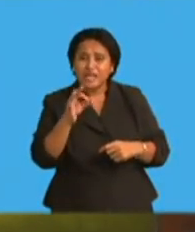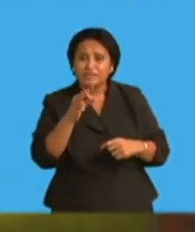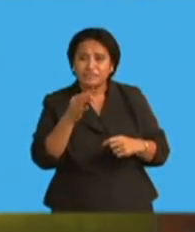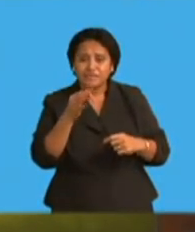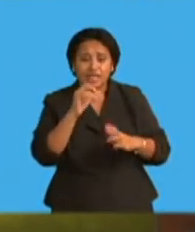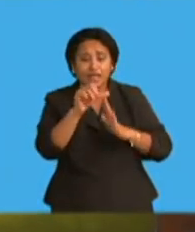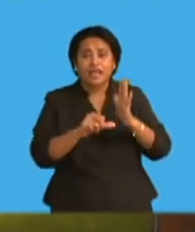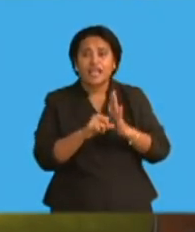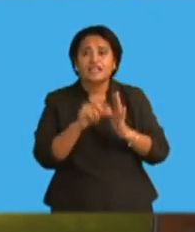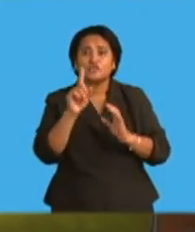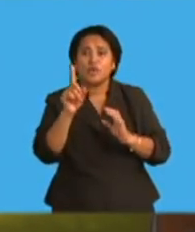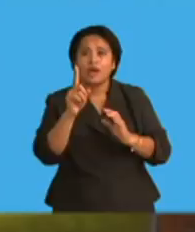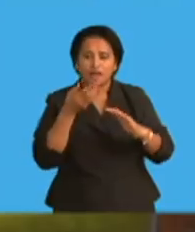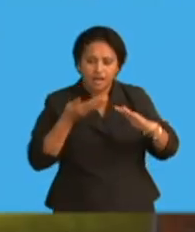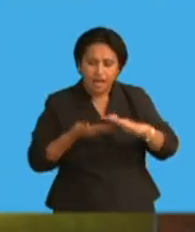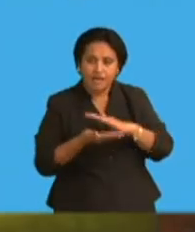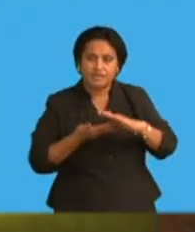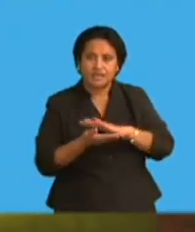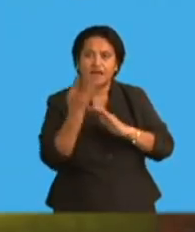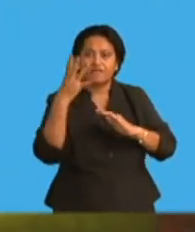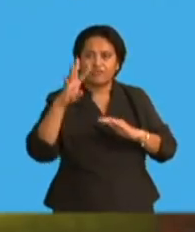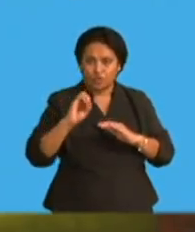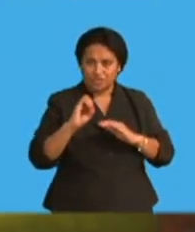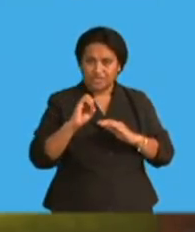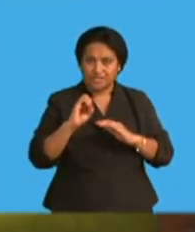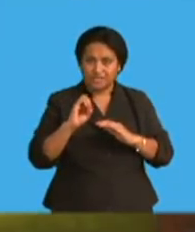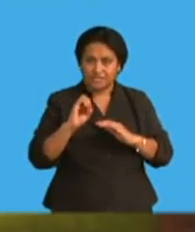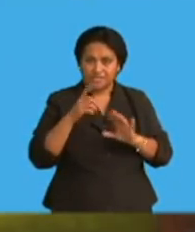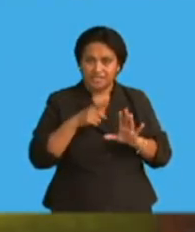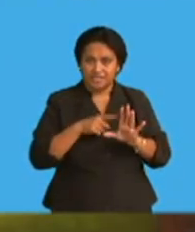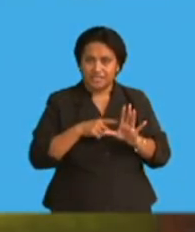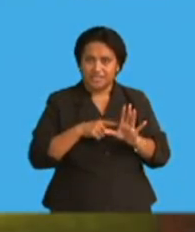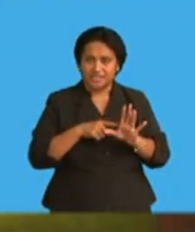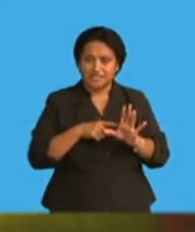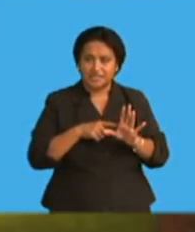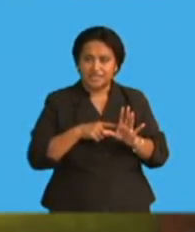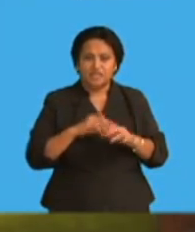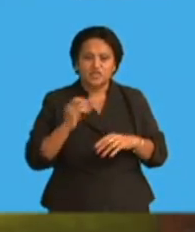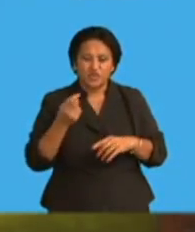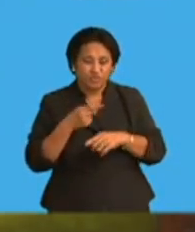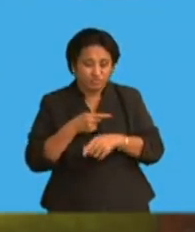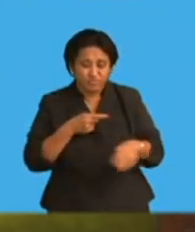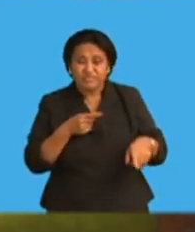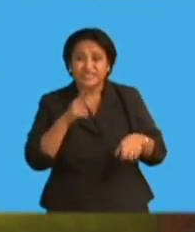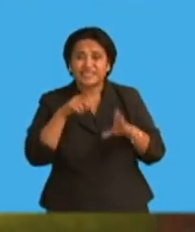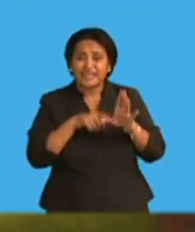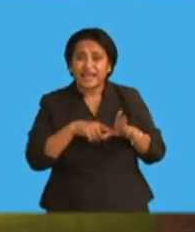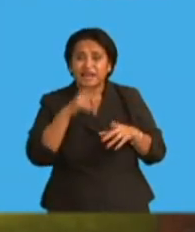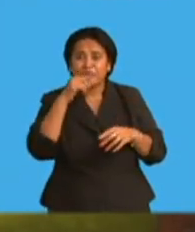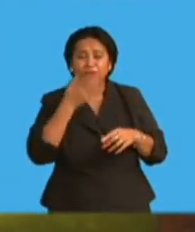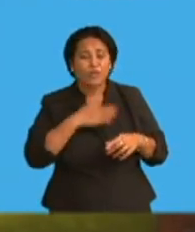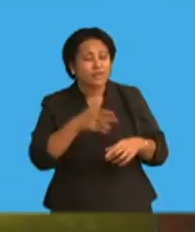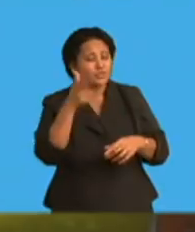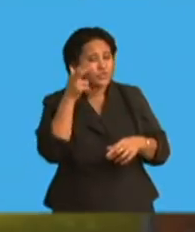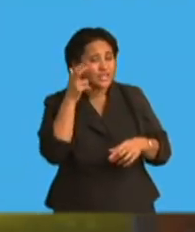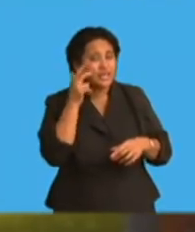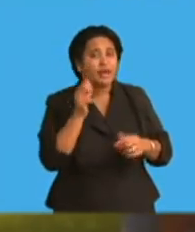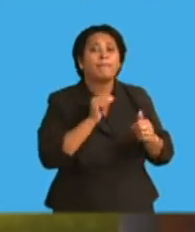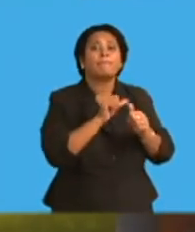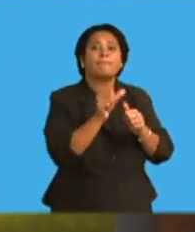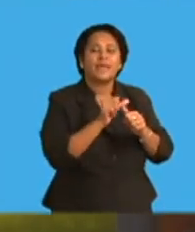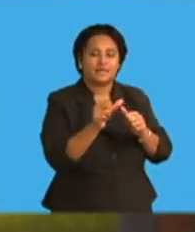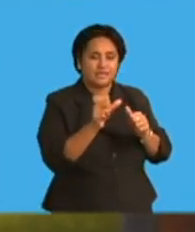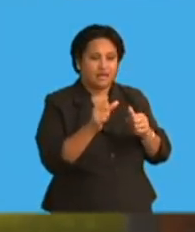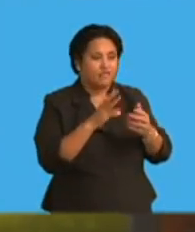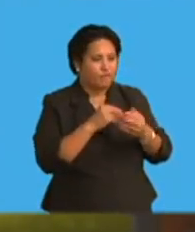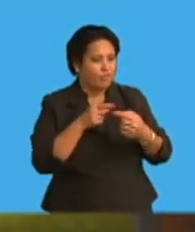40. They want to hear and see much better things, in particular coming from the opposition. This is your cue